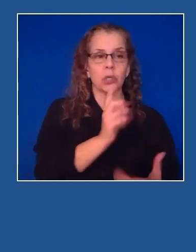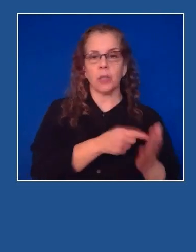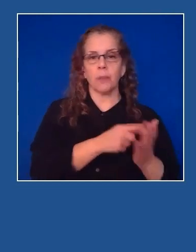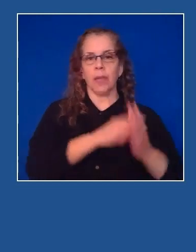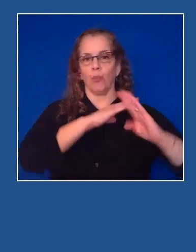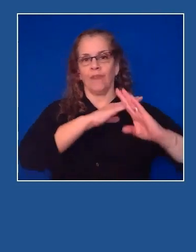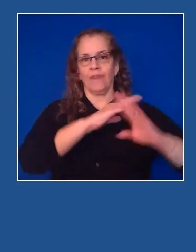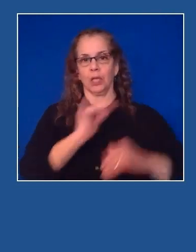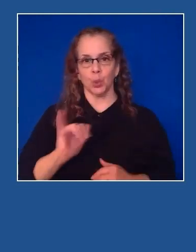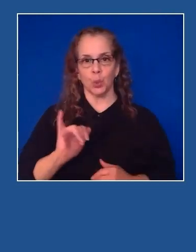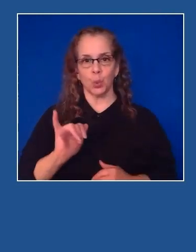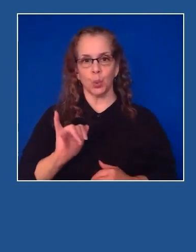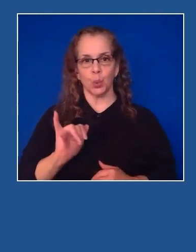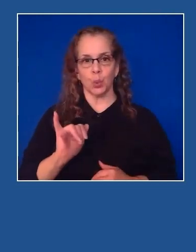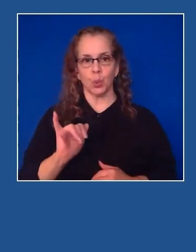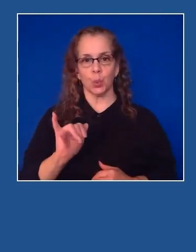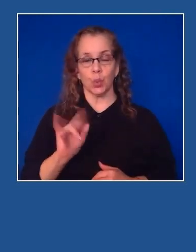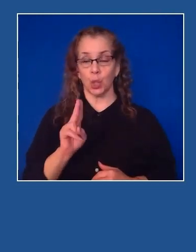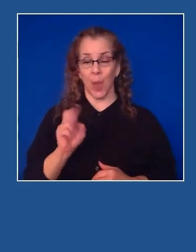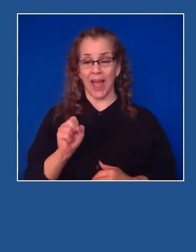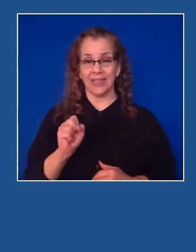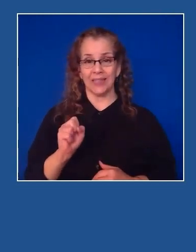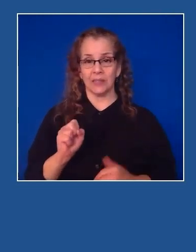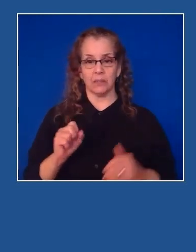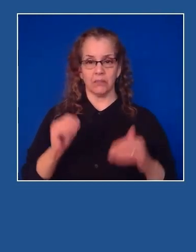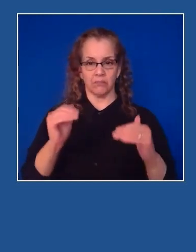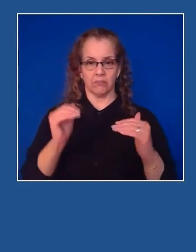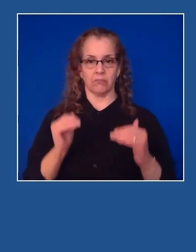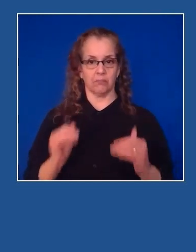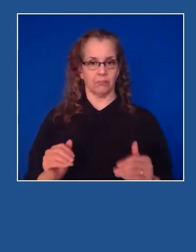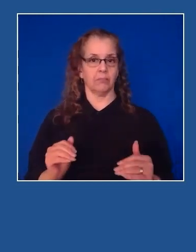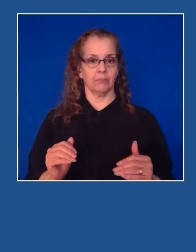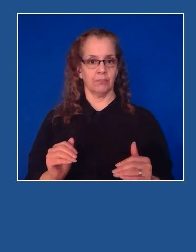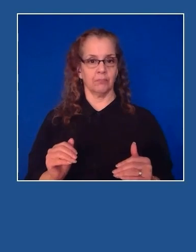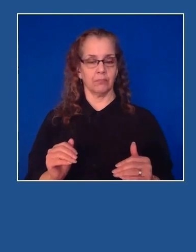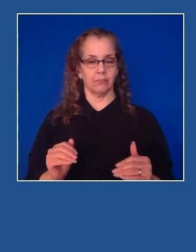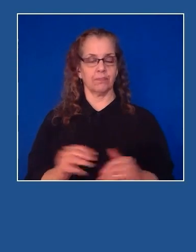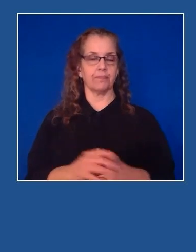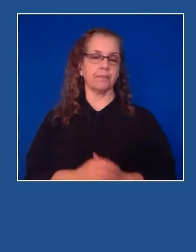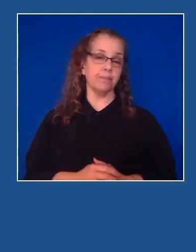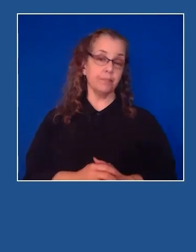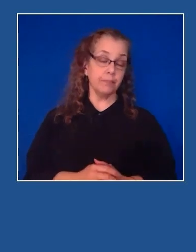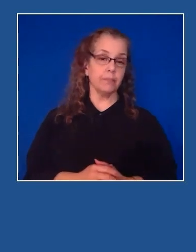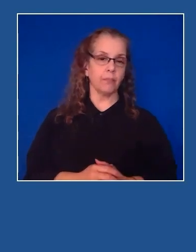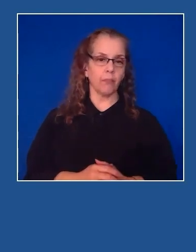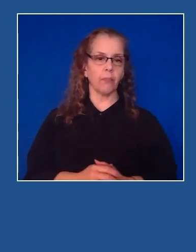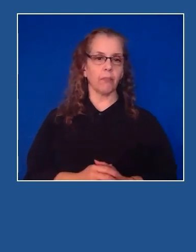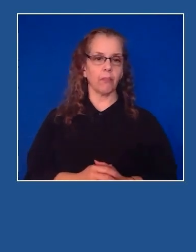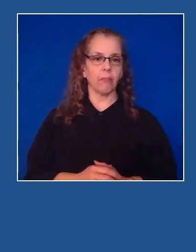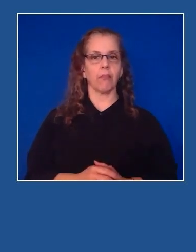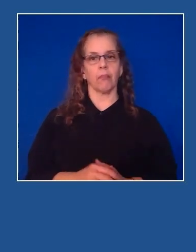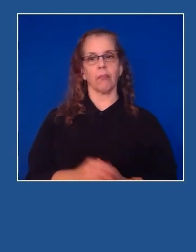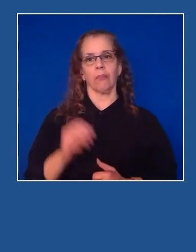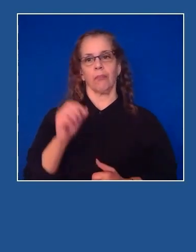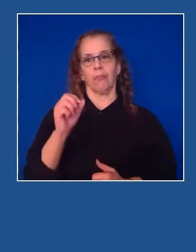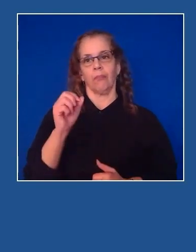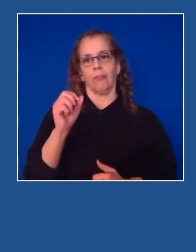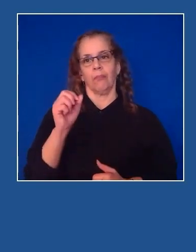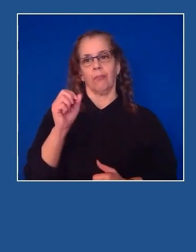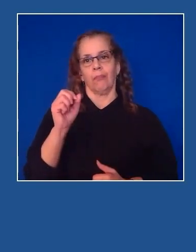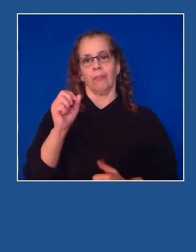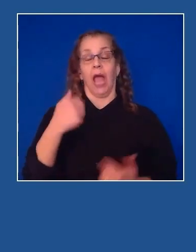very, very little in the United States. So here's the idea. If I kept going, and I could keep going about this